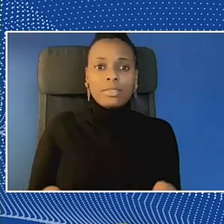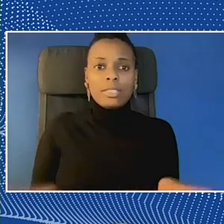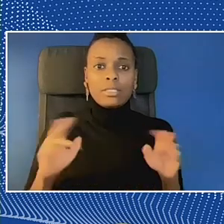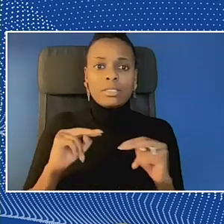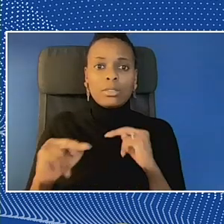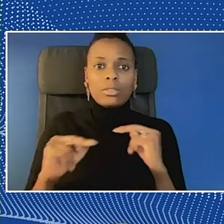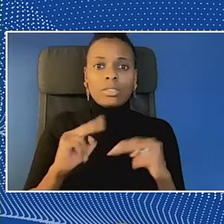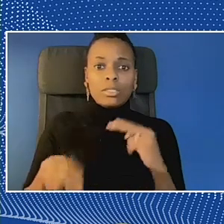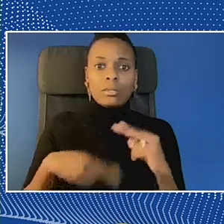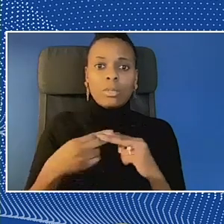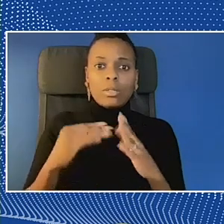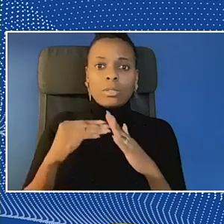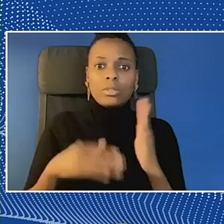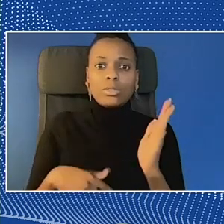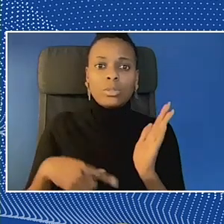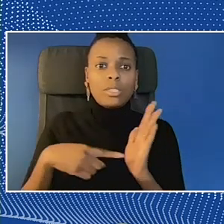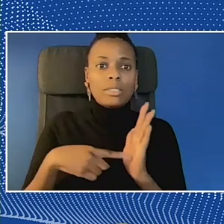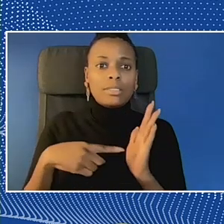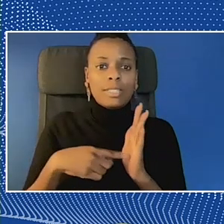student debt relief.